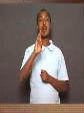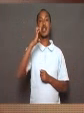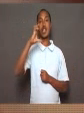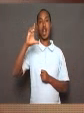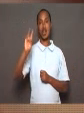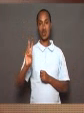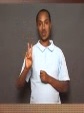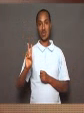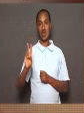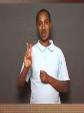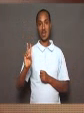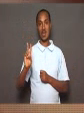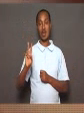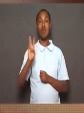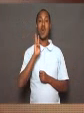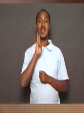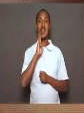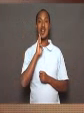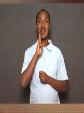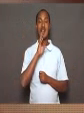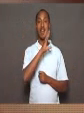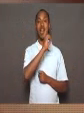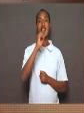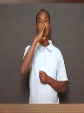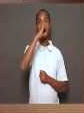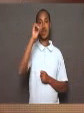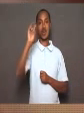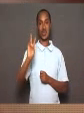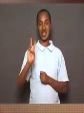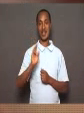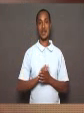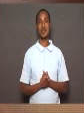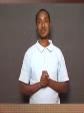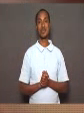2 chloride, water, and carbon dioxide.